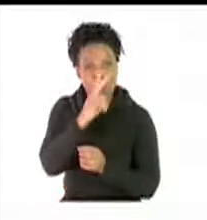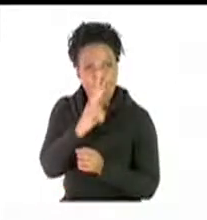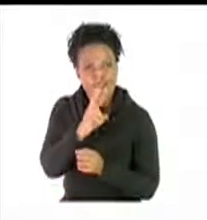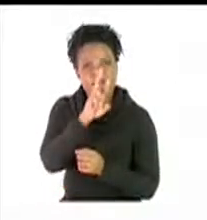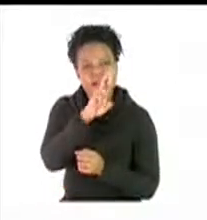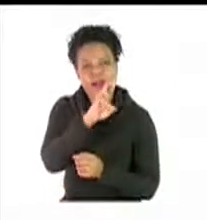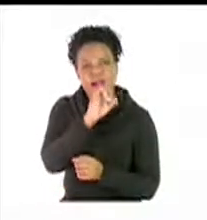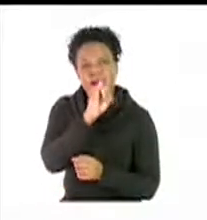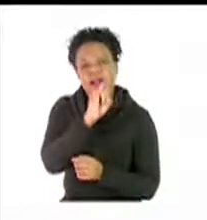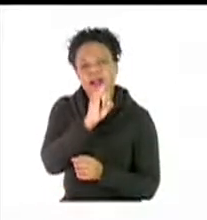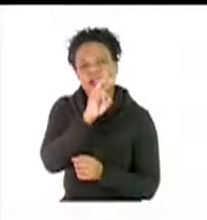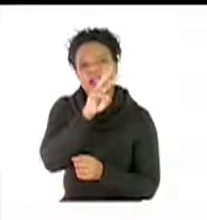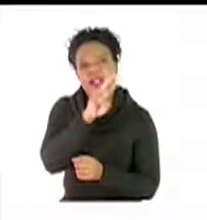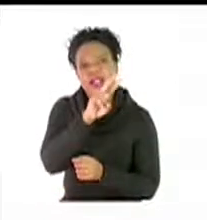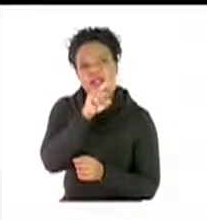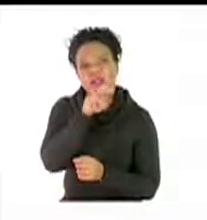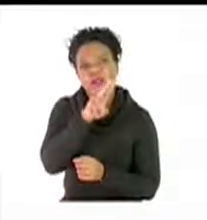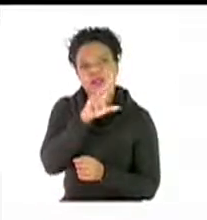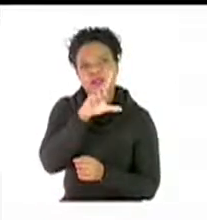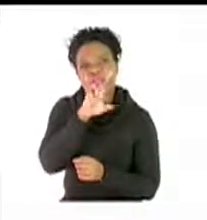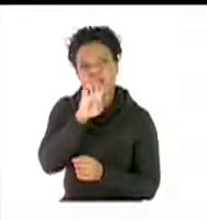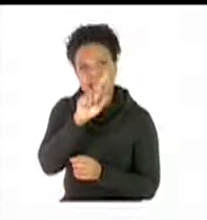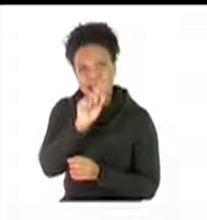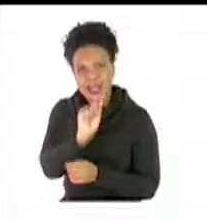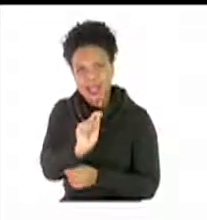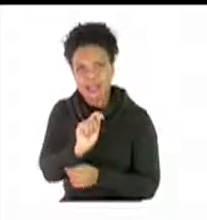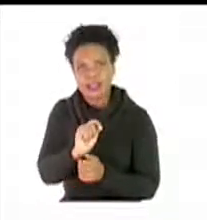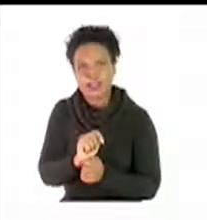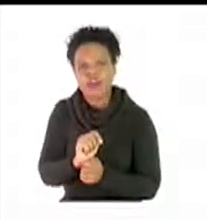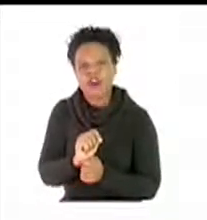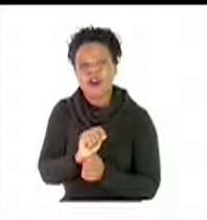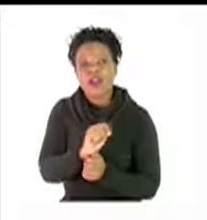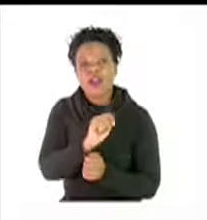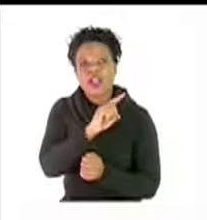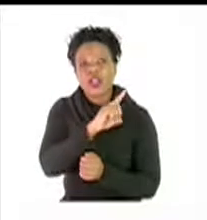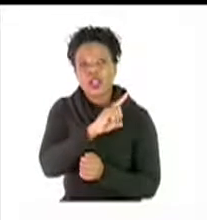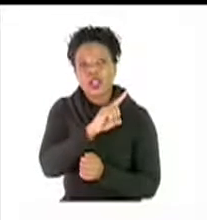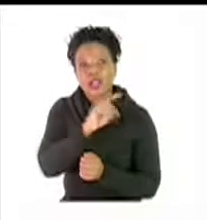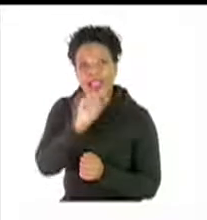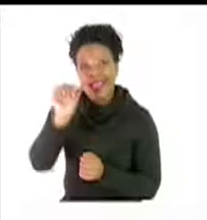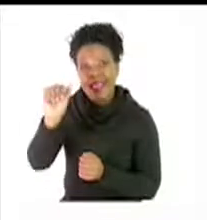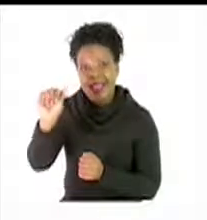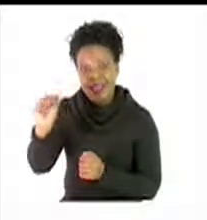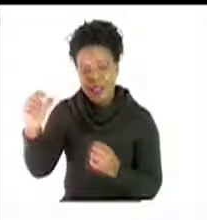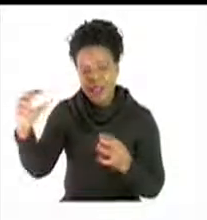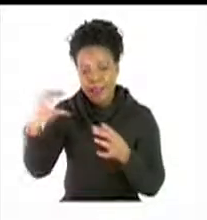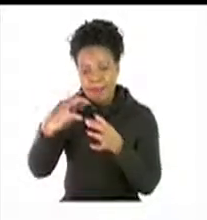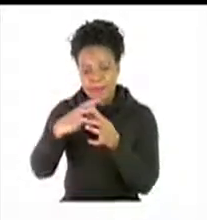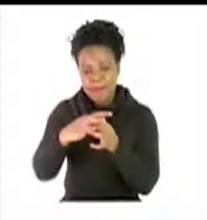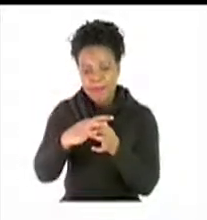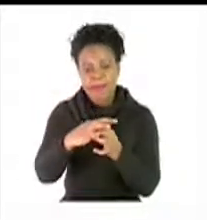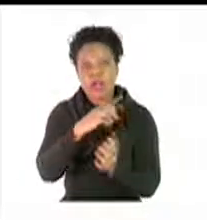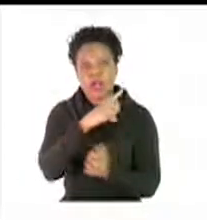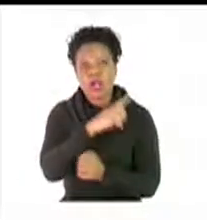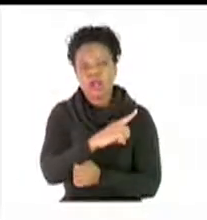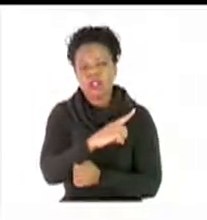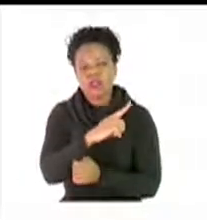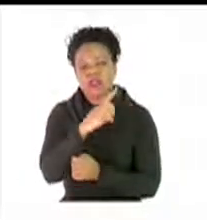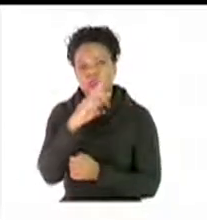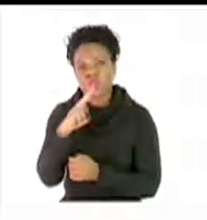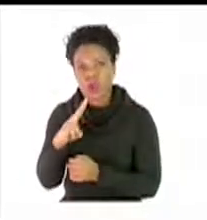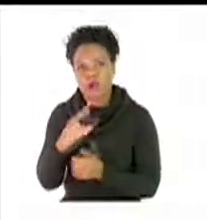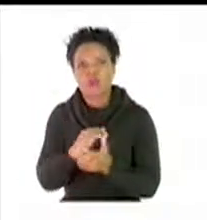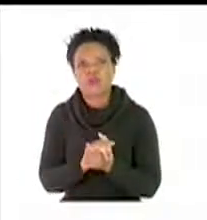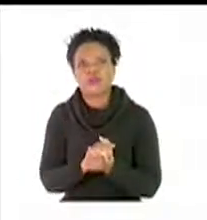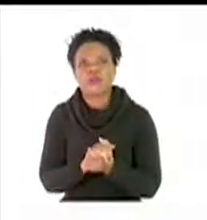river and rivulet. That's A and 12. Also, a young goose, that's on B.